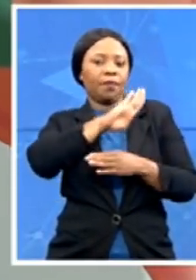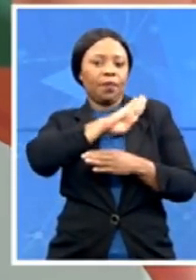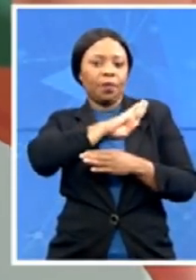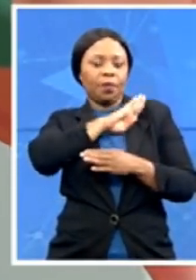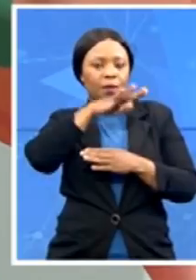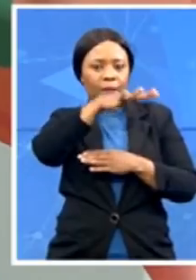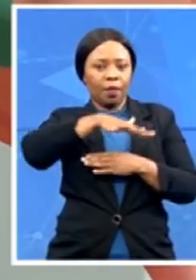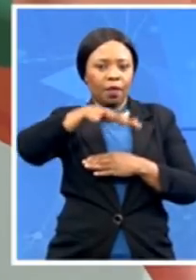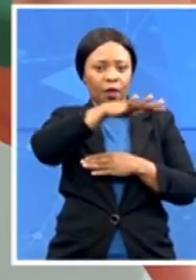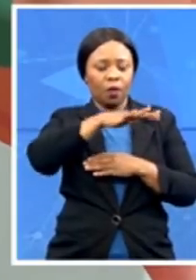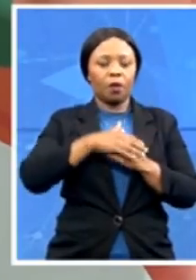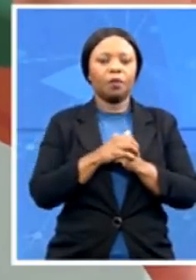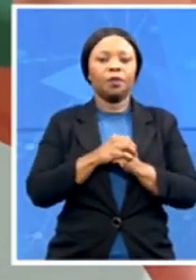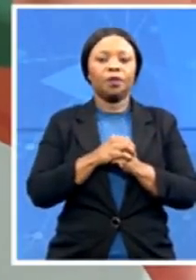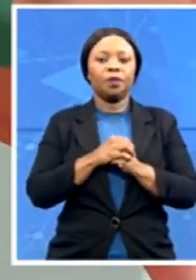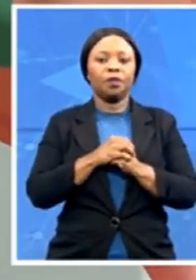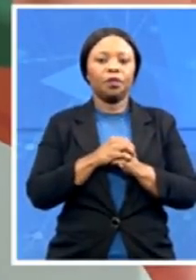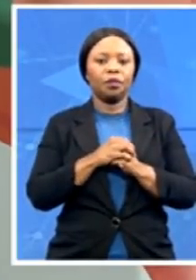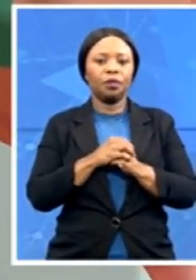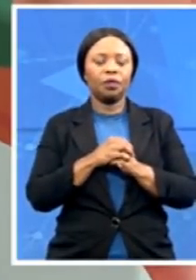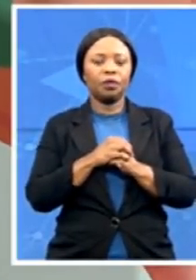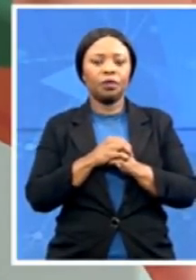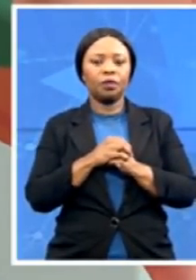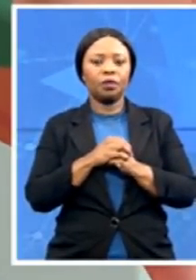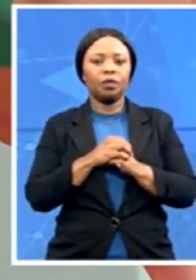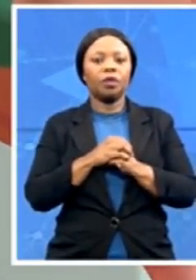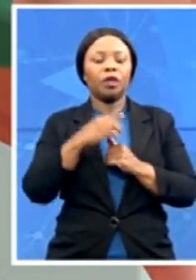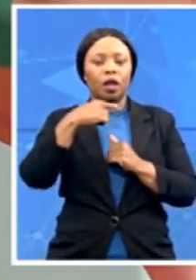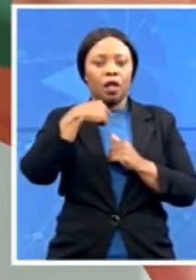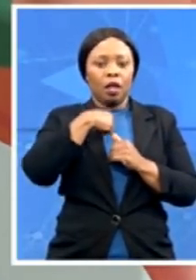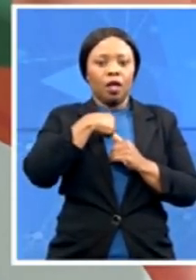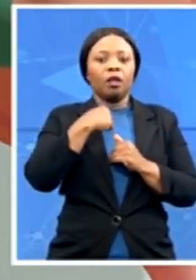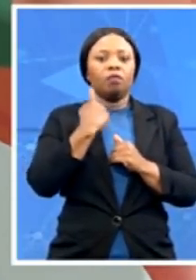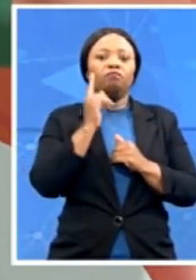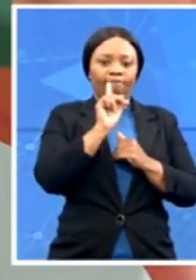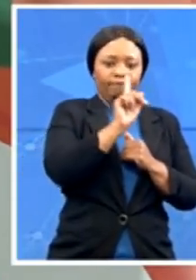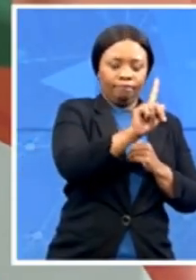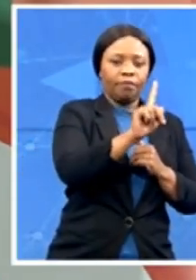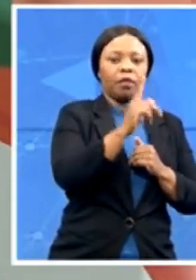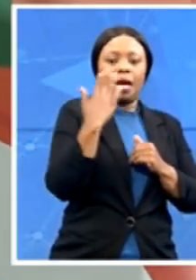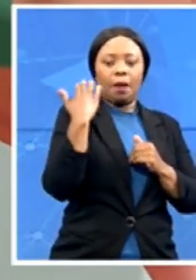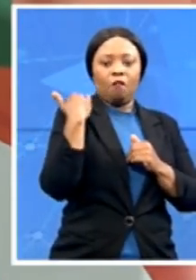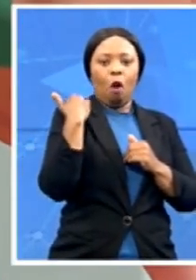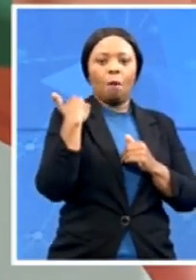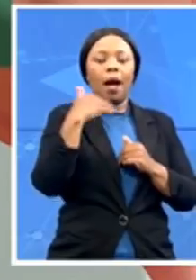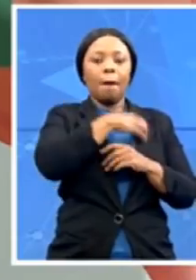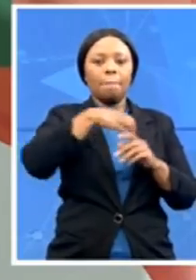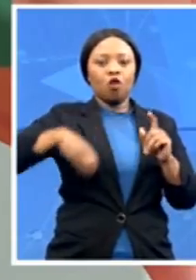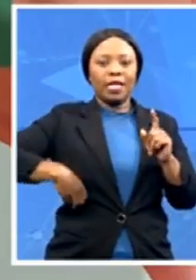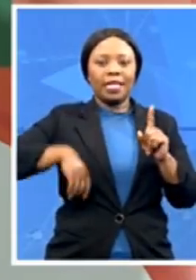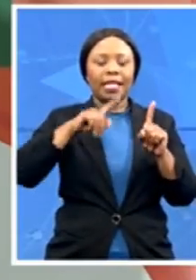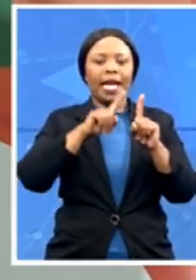plate when former President Jacob Zuma and then Defence Minister Lindiwe Sisulu asked